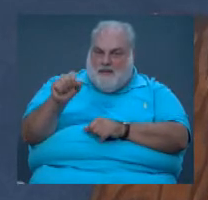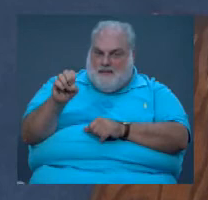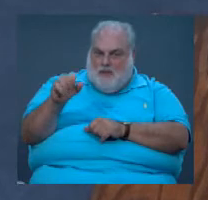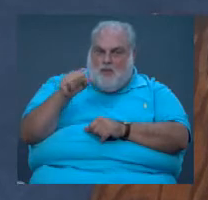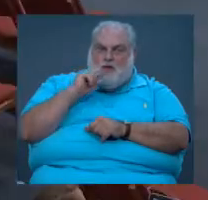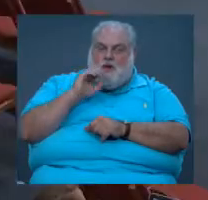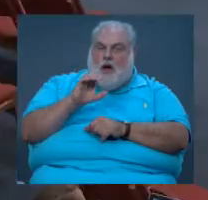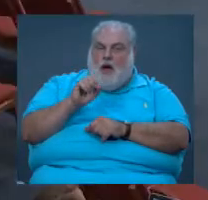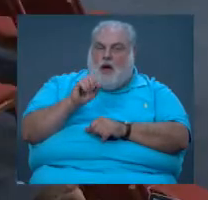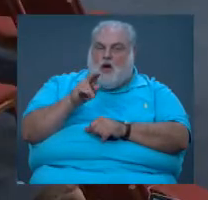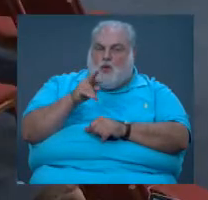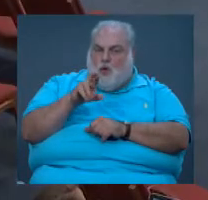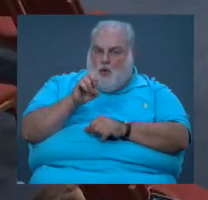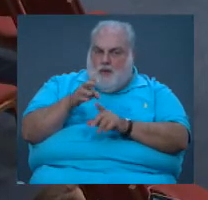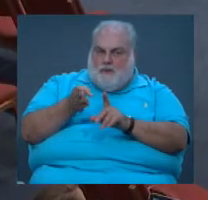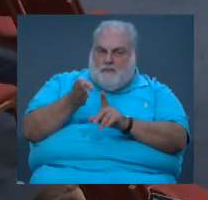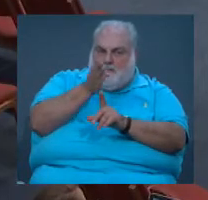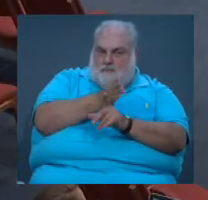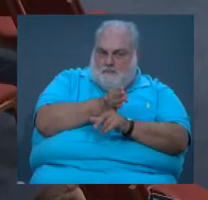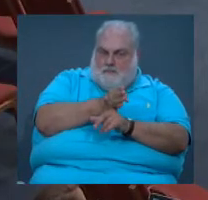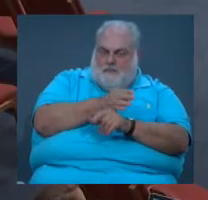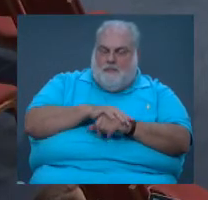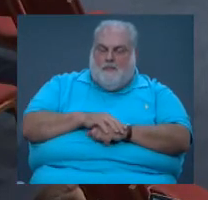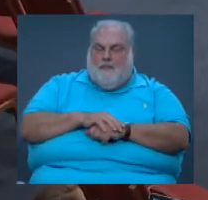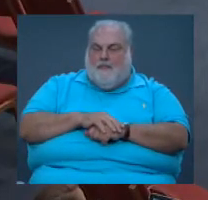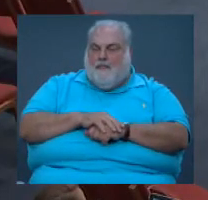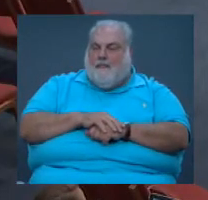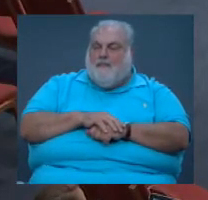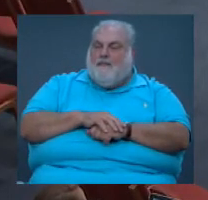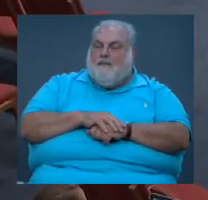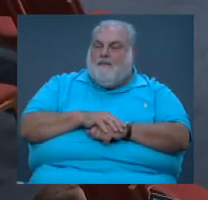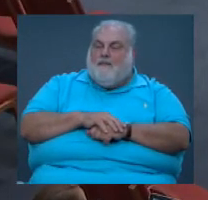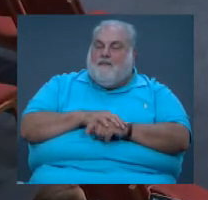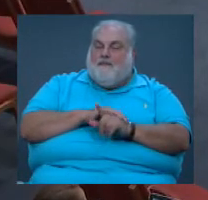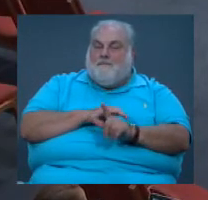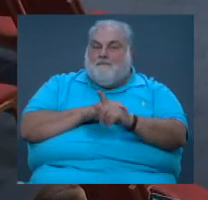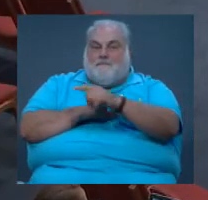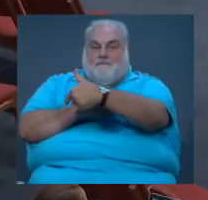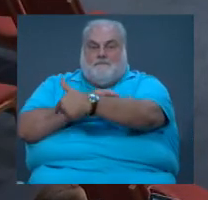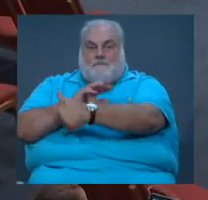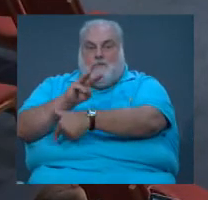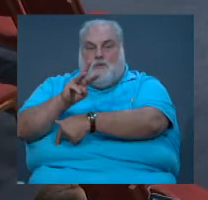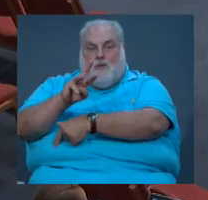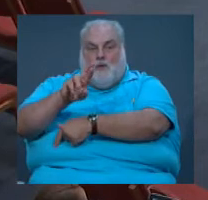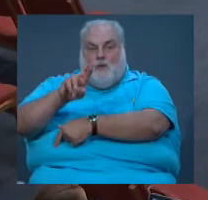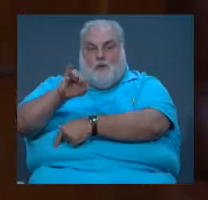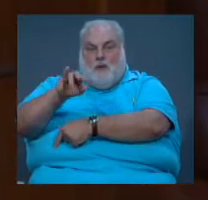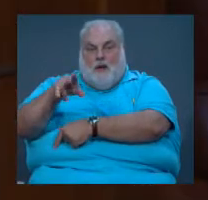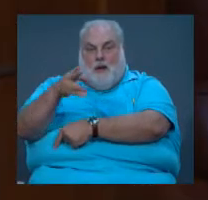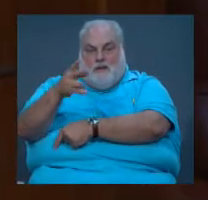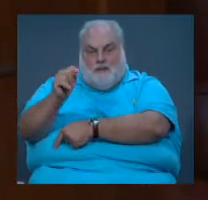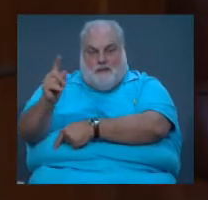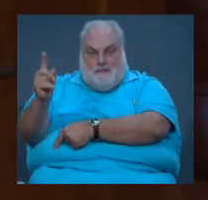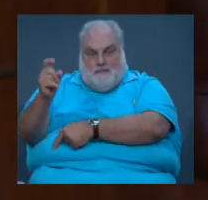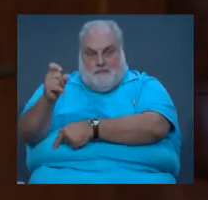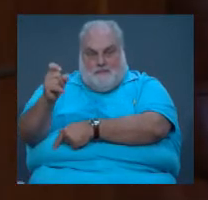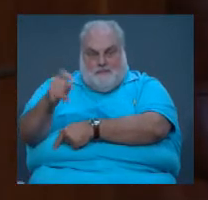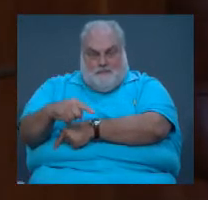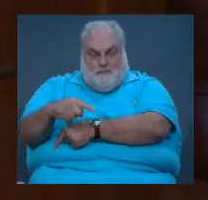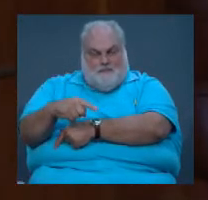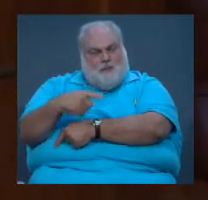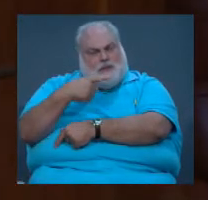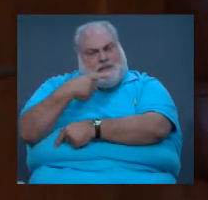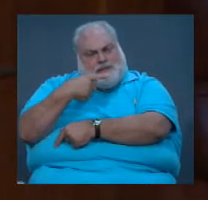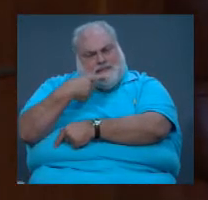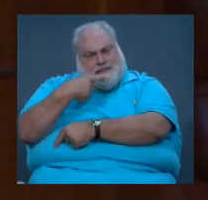Okay. All right. Thank you, Director Hines. Director Wright? Yes, Sarah, you